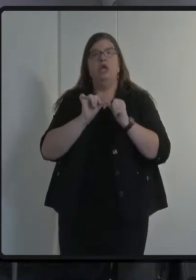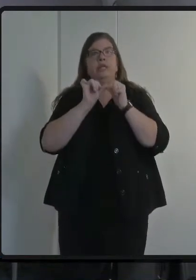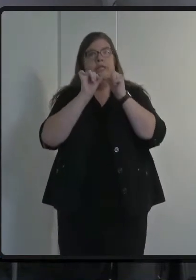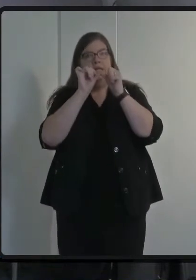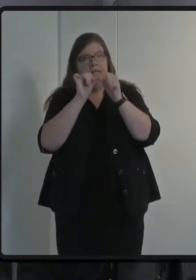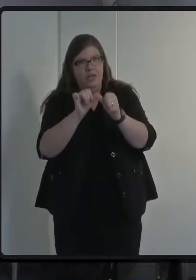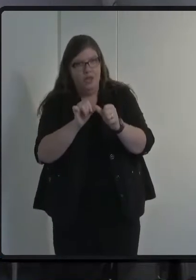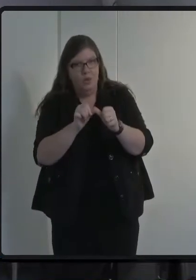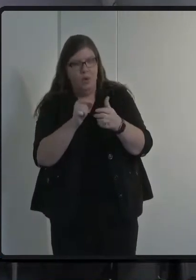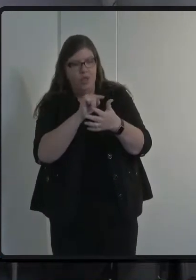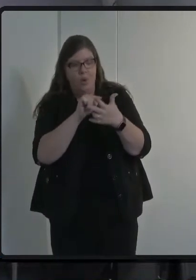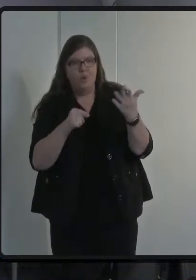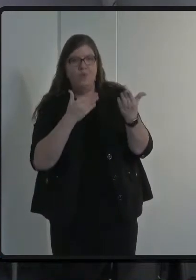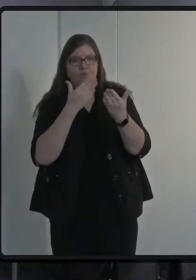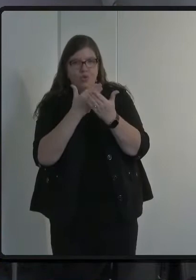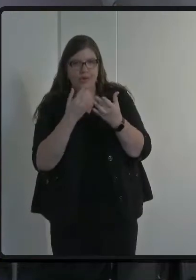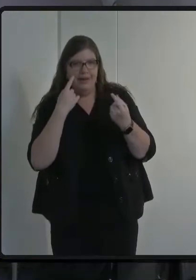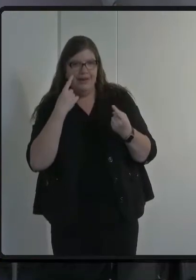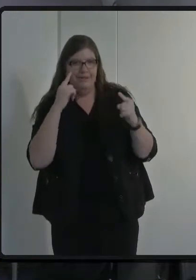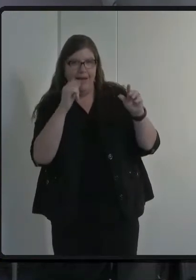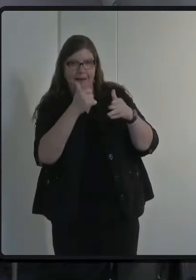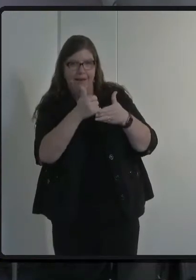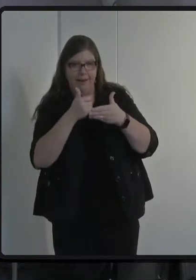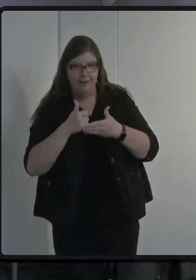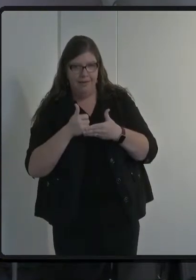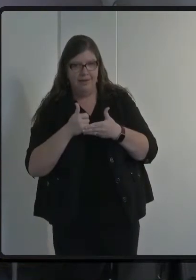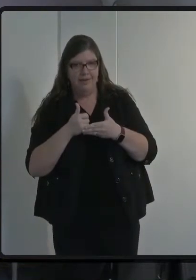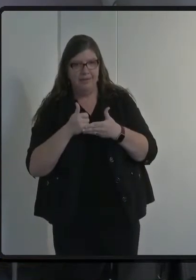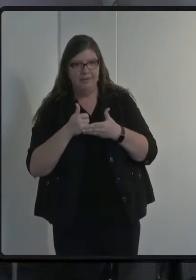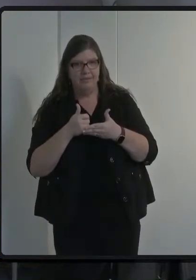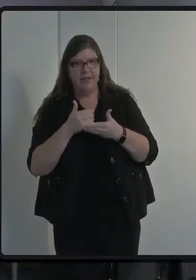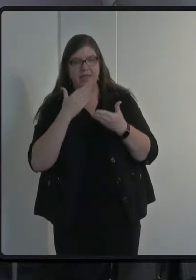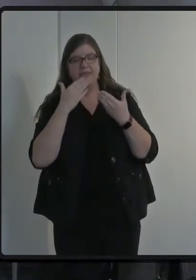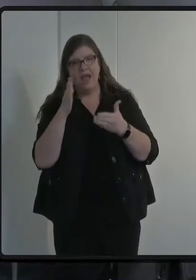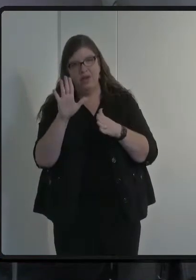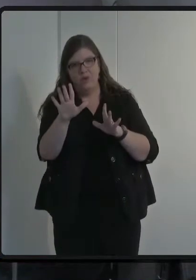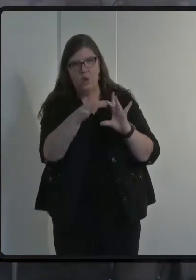our proven mitigation efforts. Thank you for your cooperation.